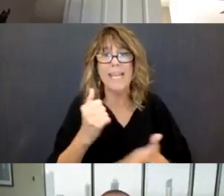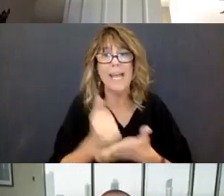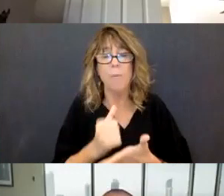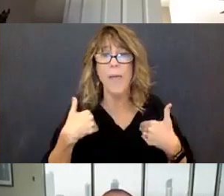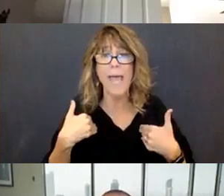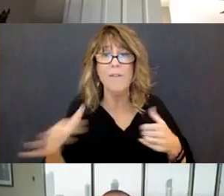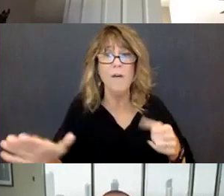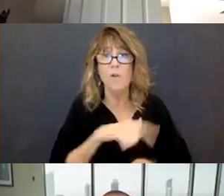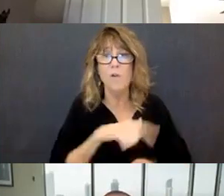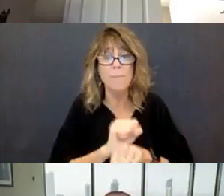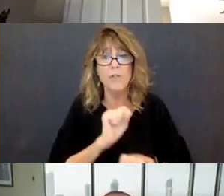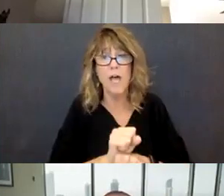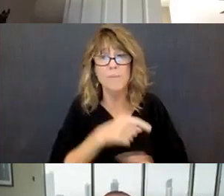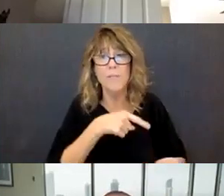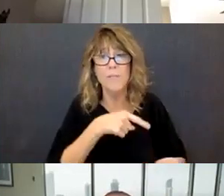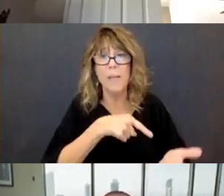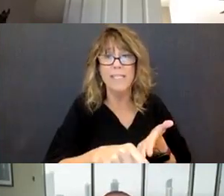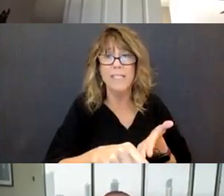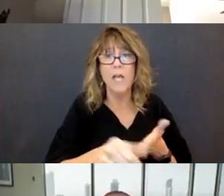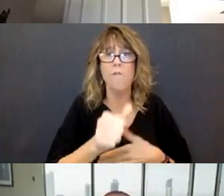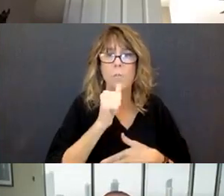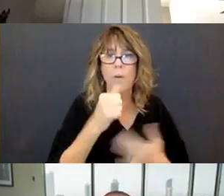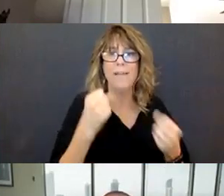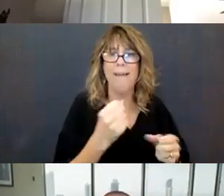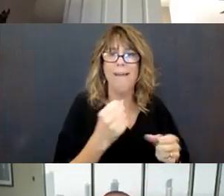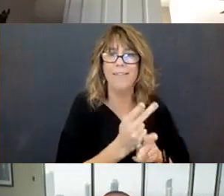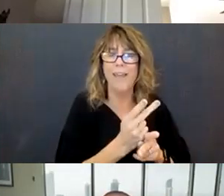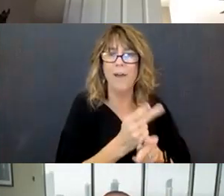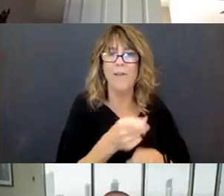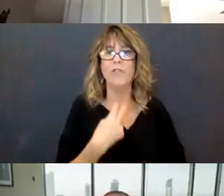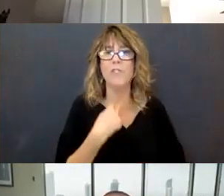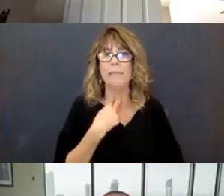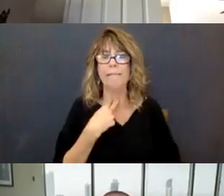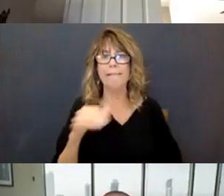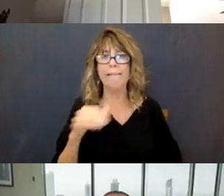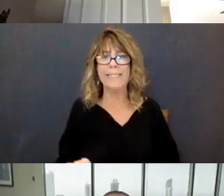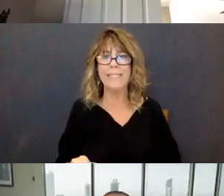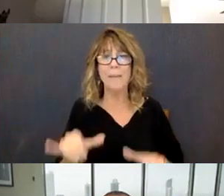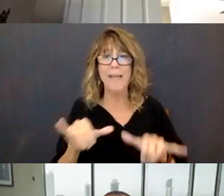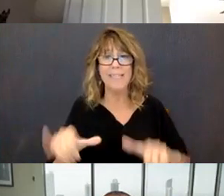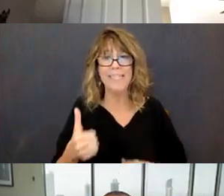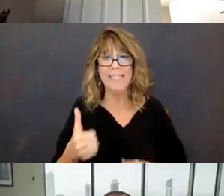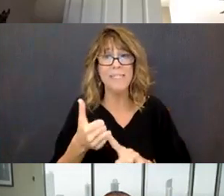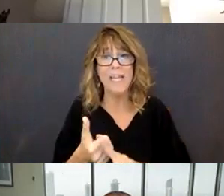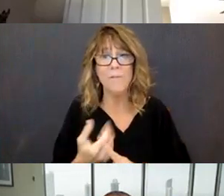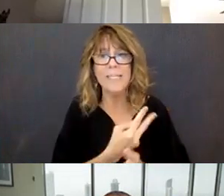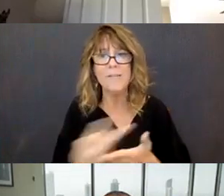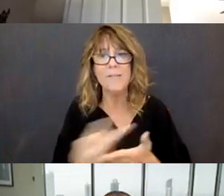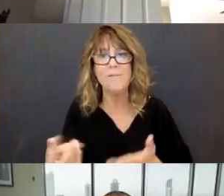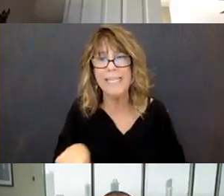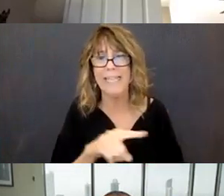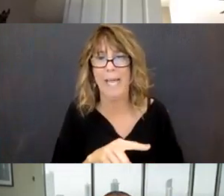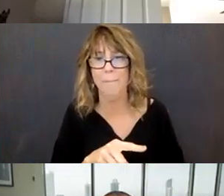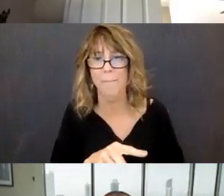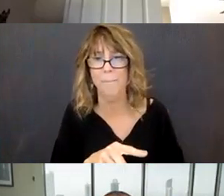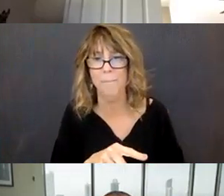healthcare benefits, they are stuck in the system, and it's a system that's failing them and sees them as an economy, a commodity.